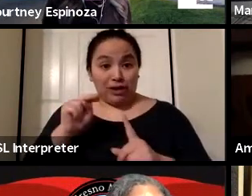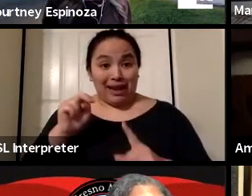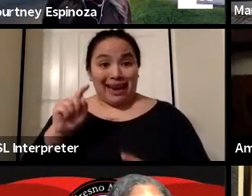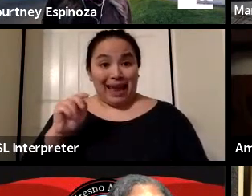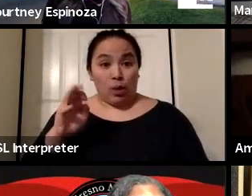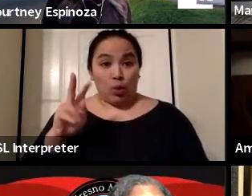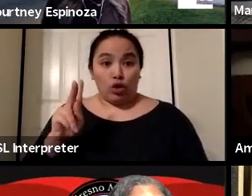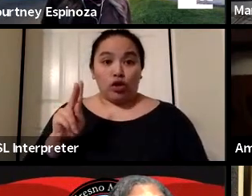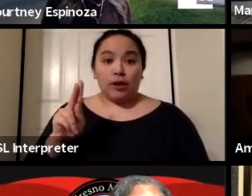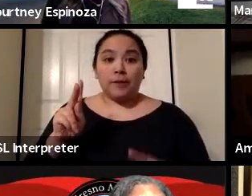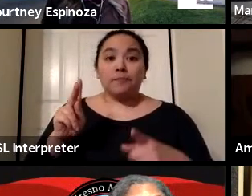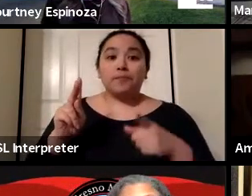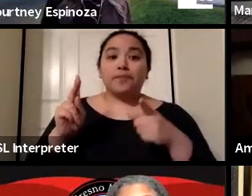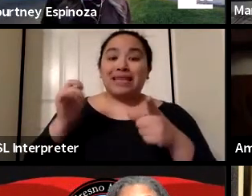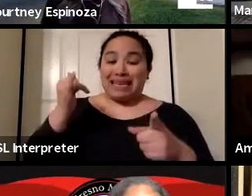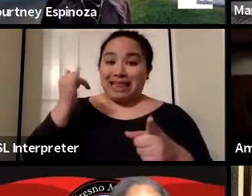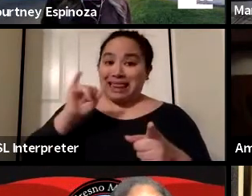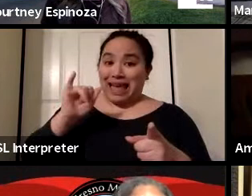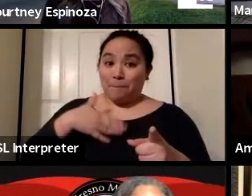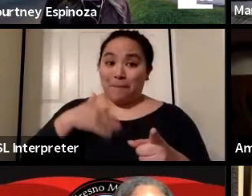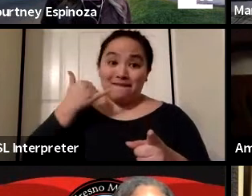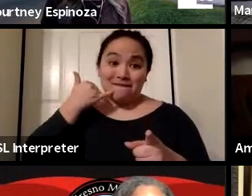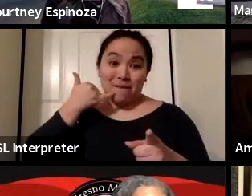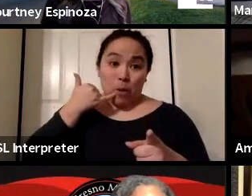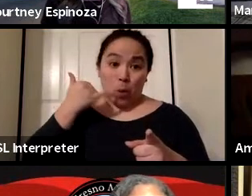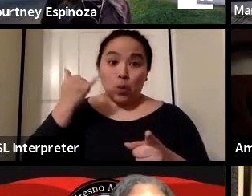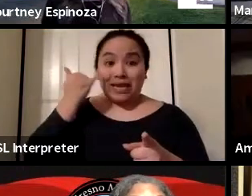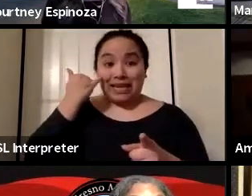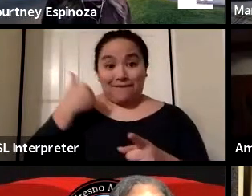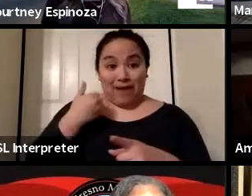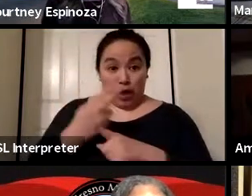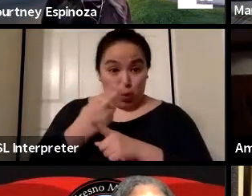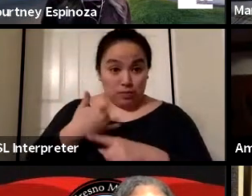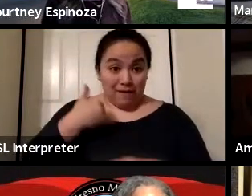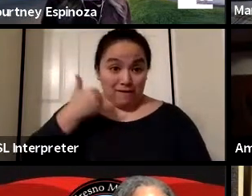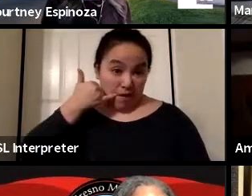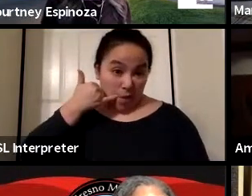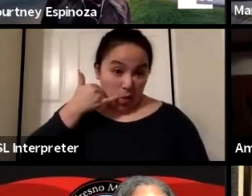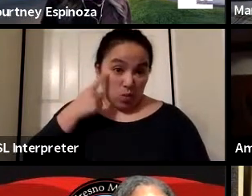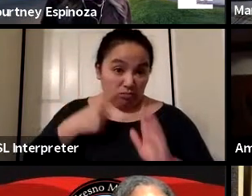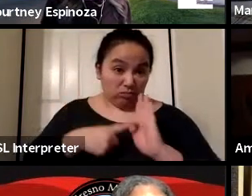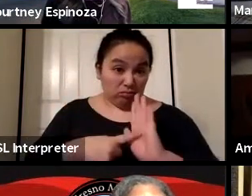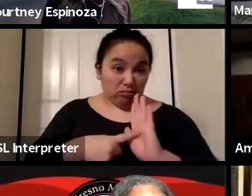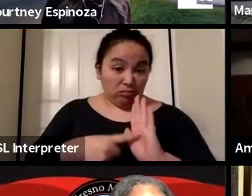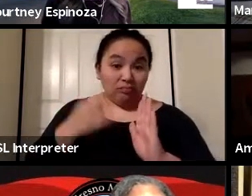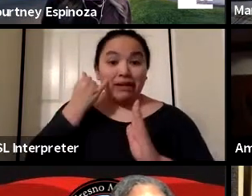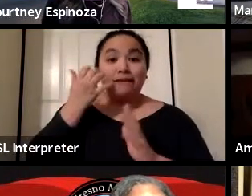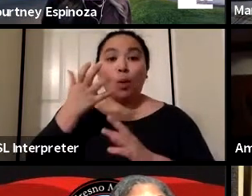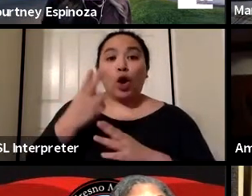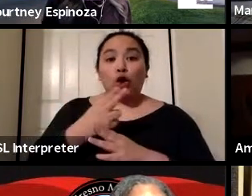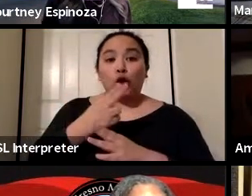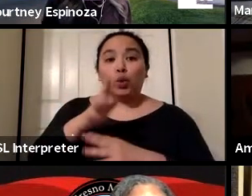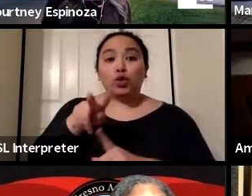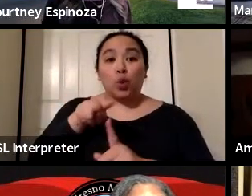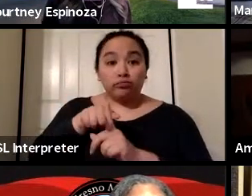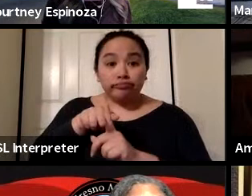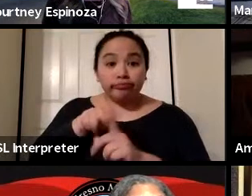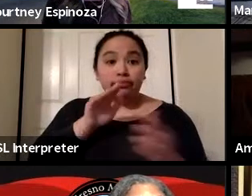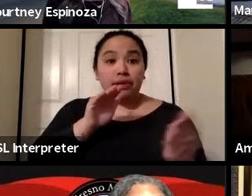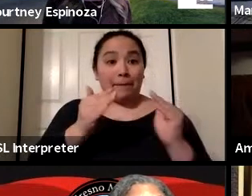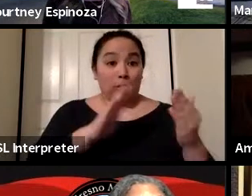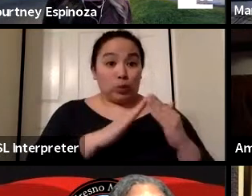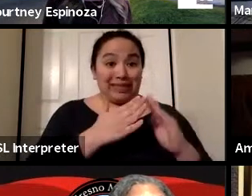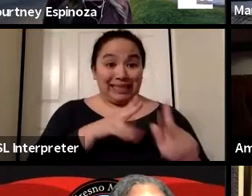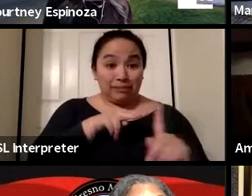So if I go on my phone, for layman's terms, if I go on my phone and I want to use your charger versus a city charger,